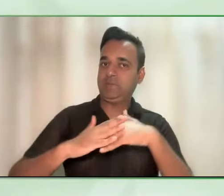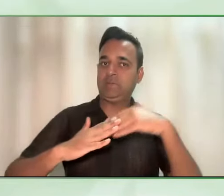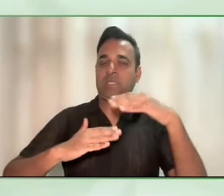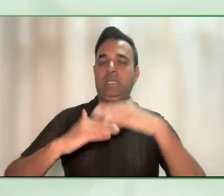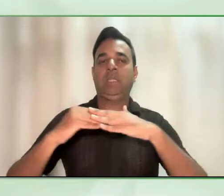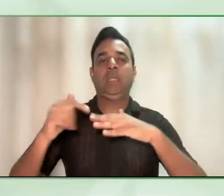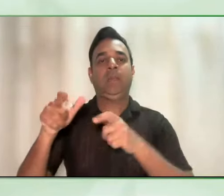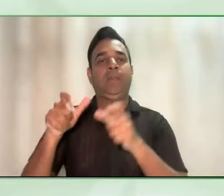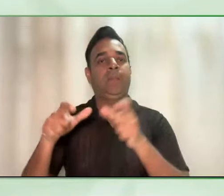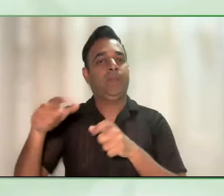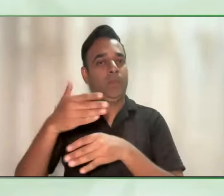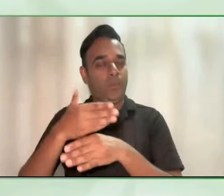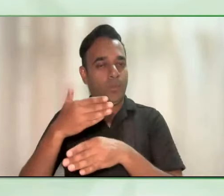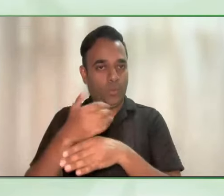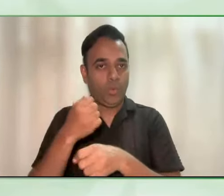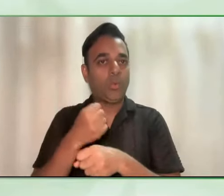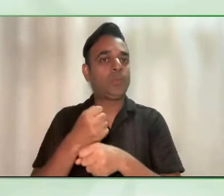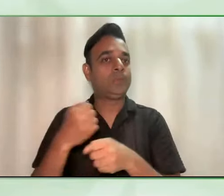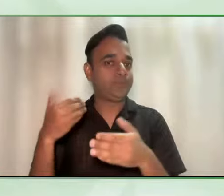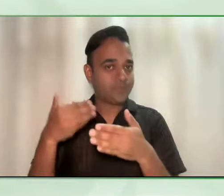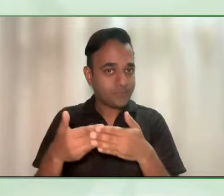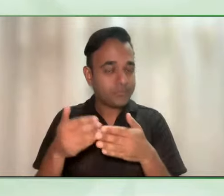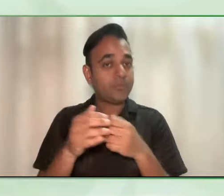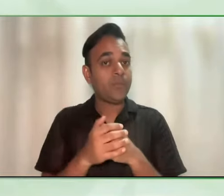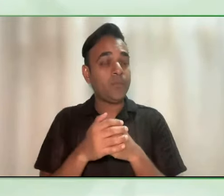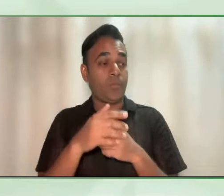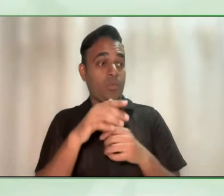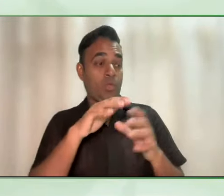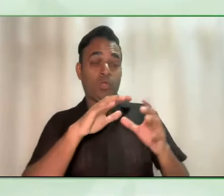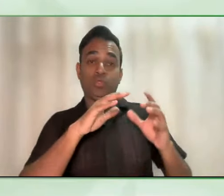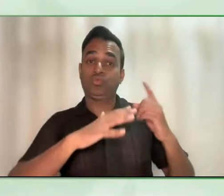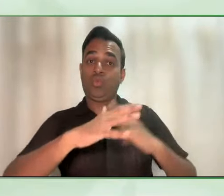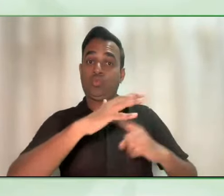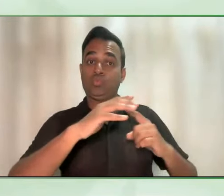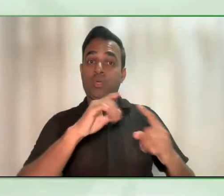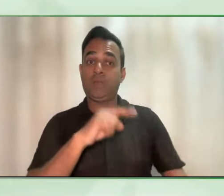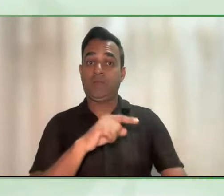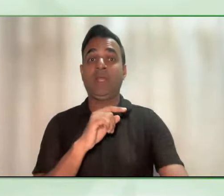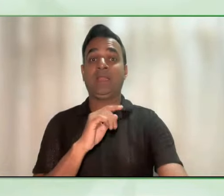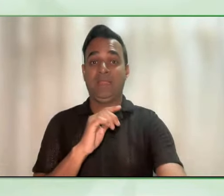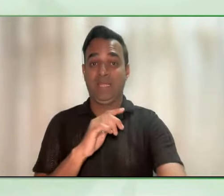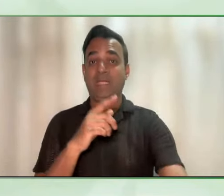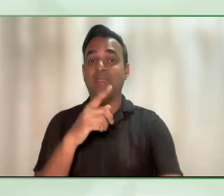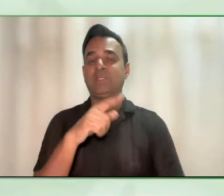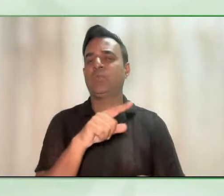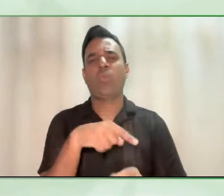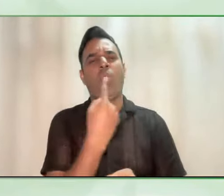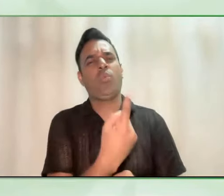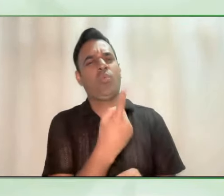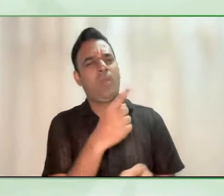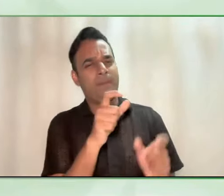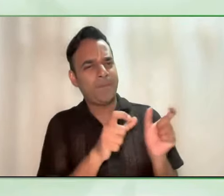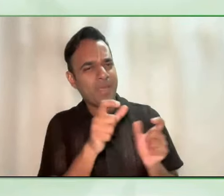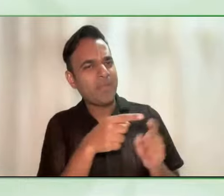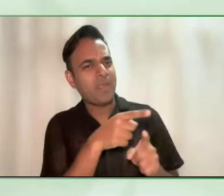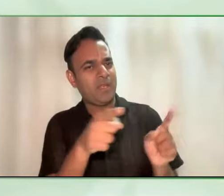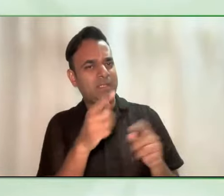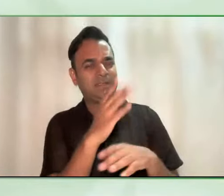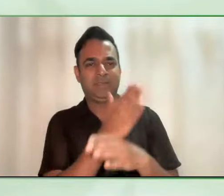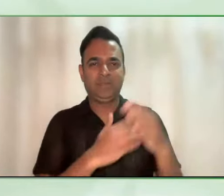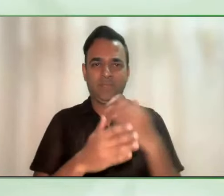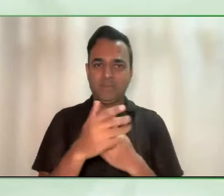them. And we will also address the topic of assistive technology, and that's the reason why